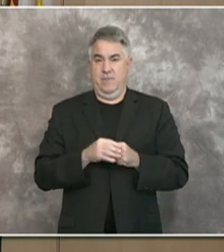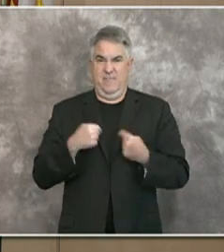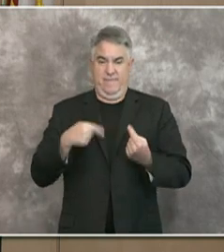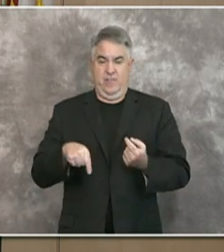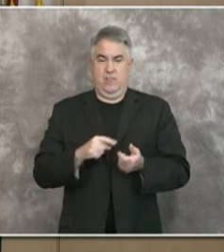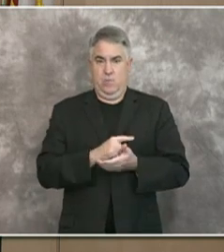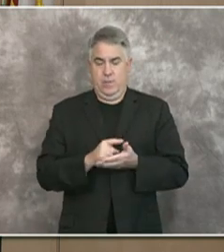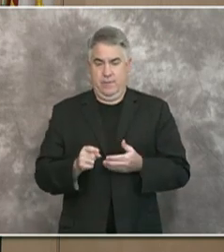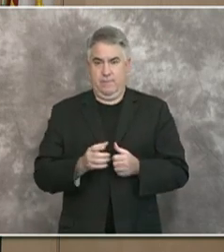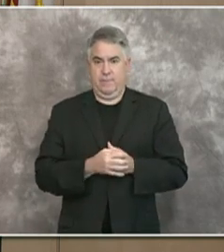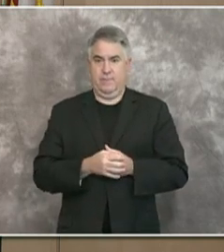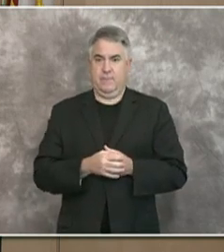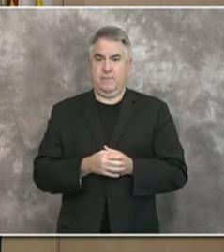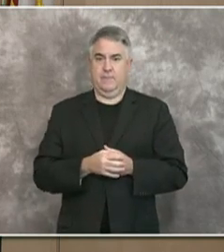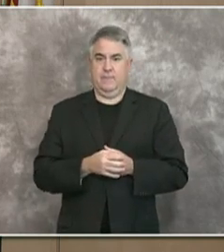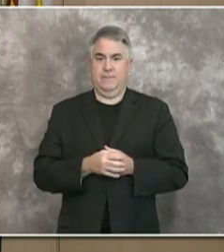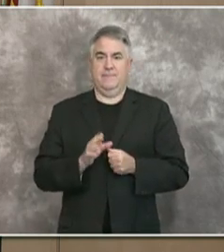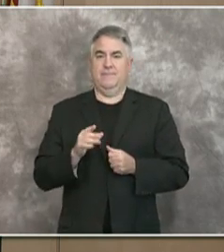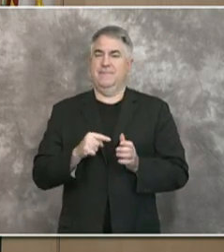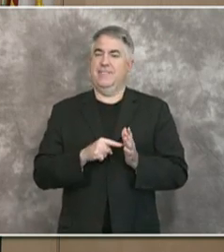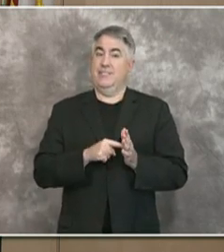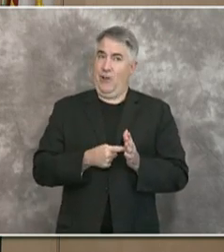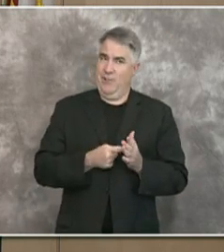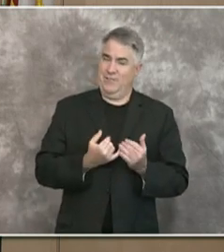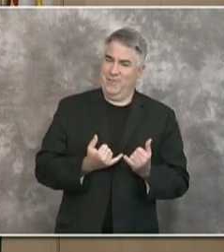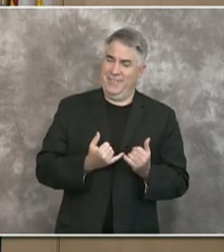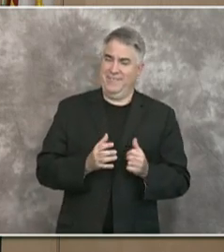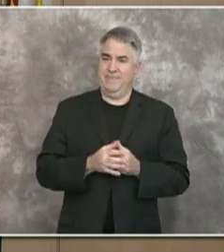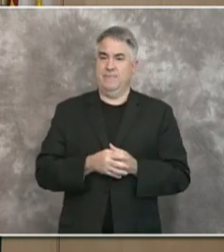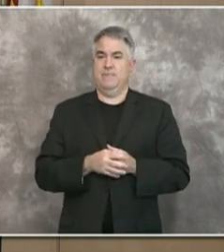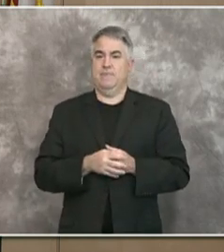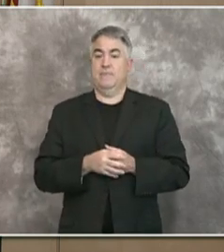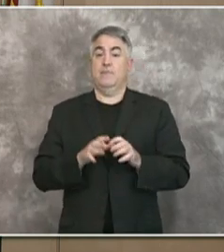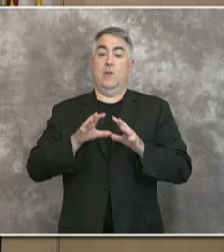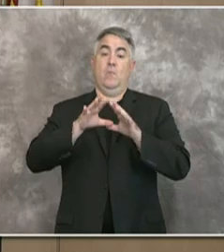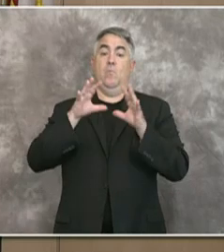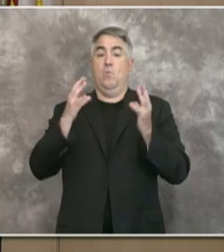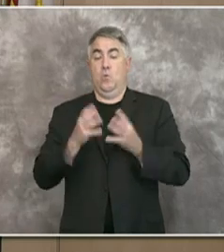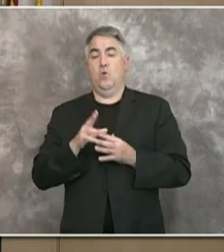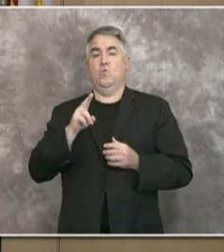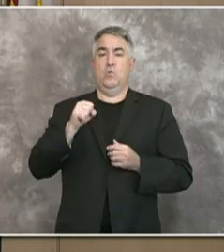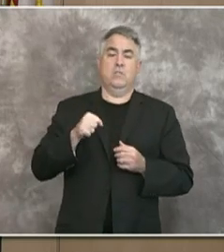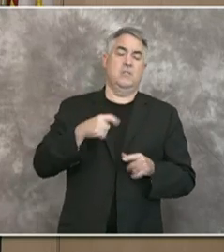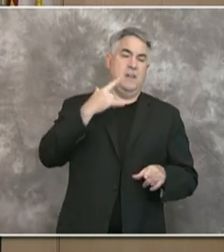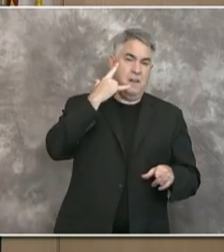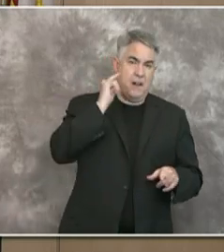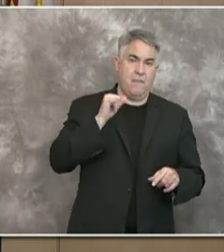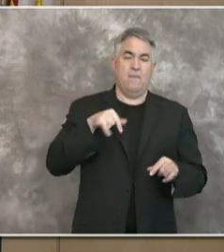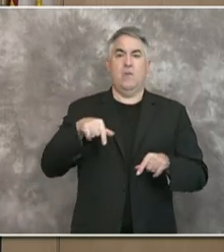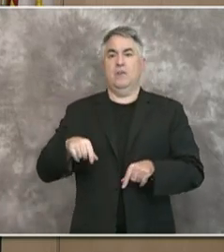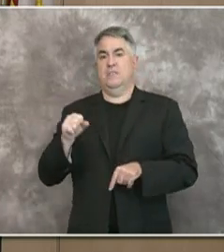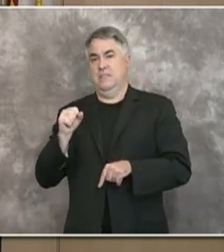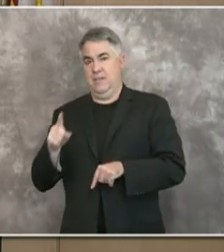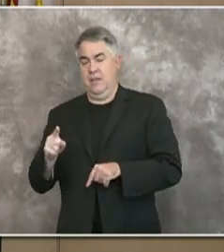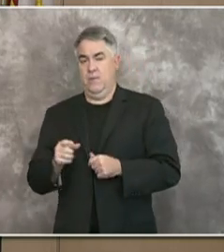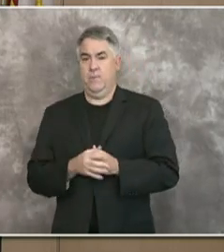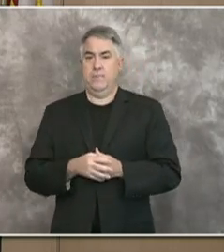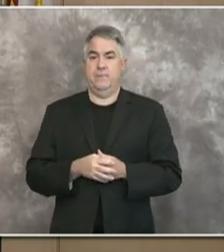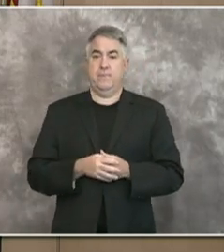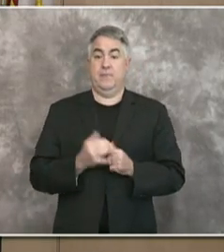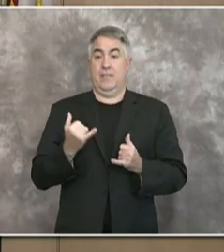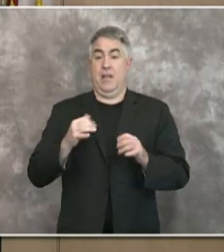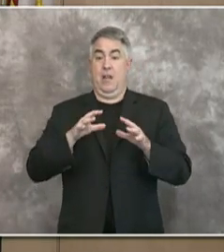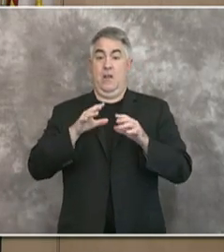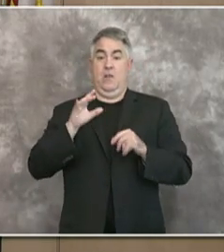or beginning this week, global, national, and state statistics are based on our